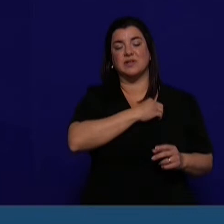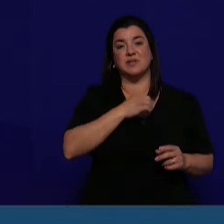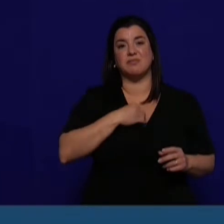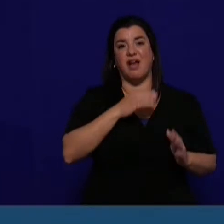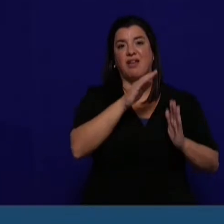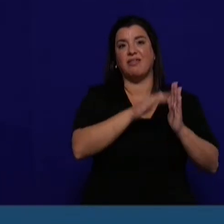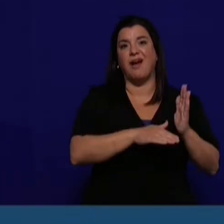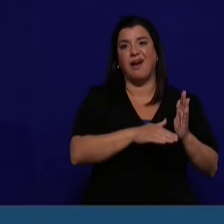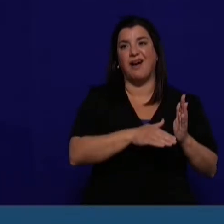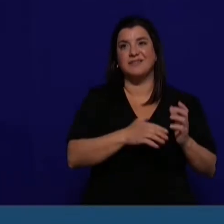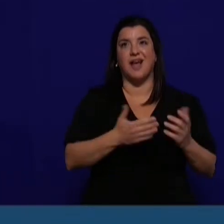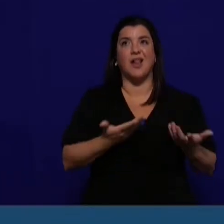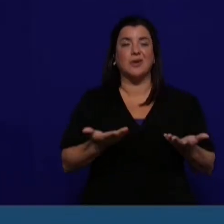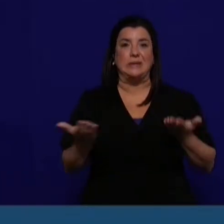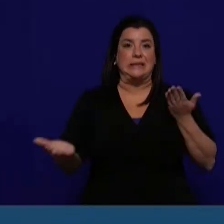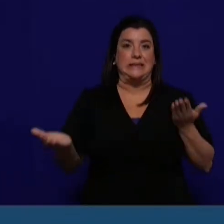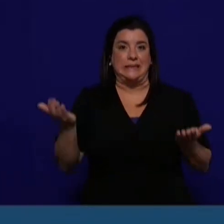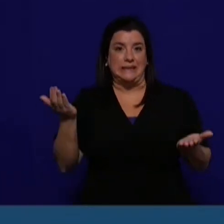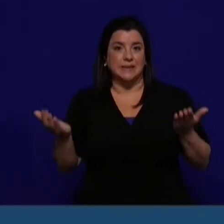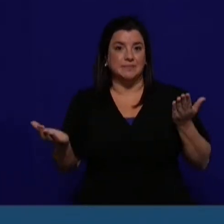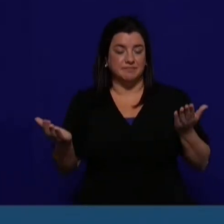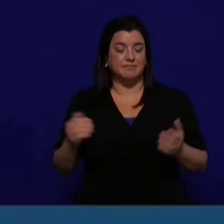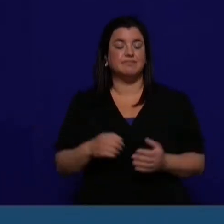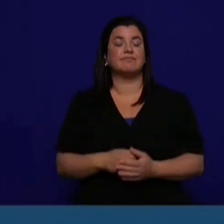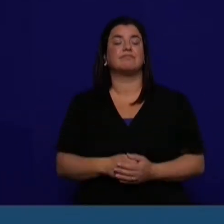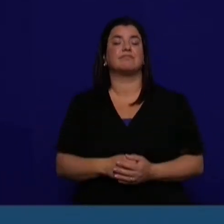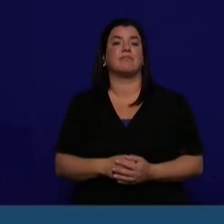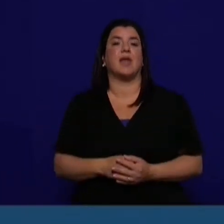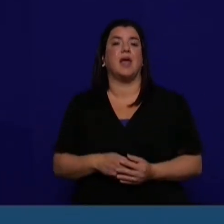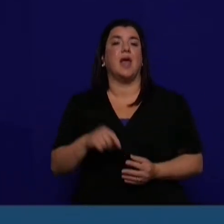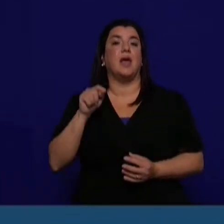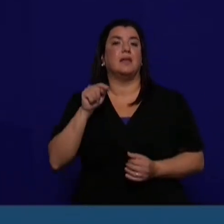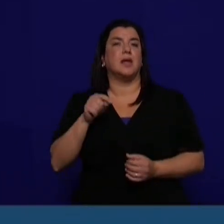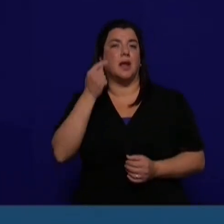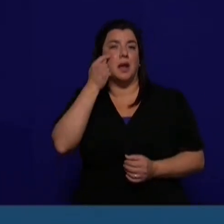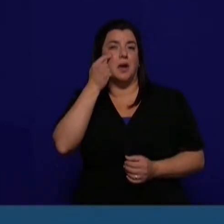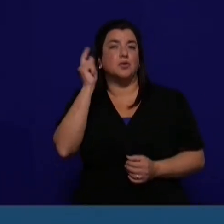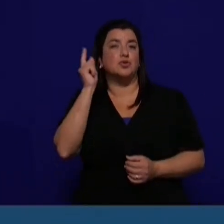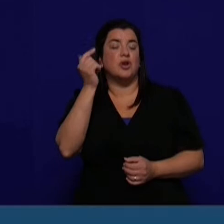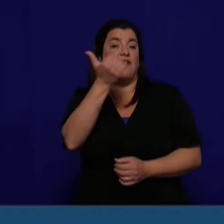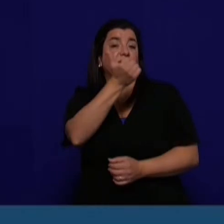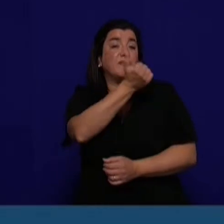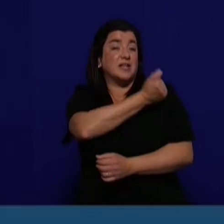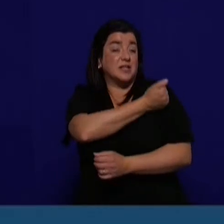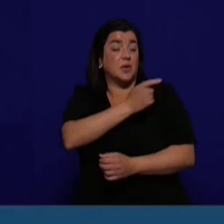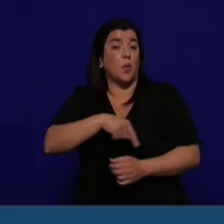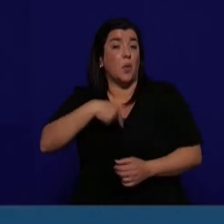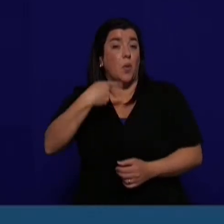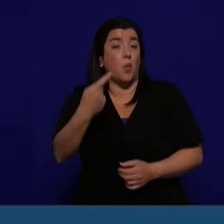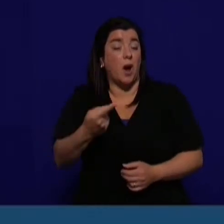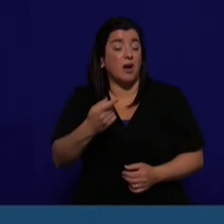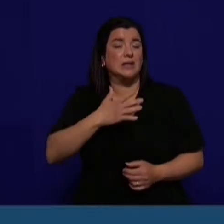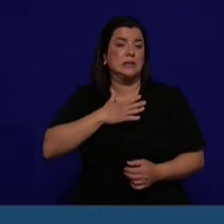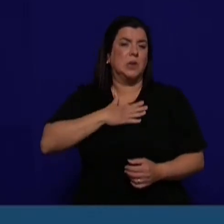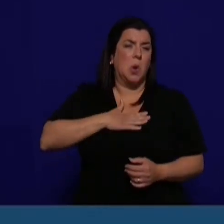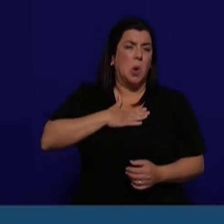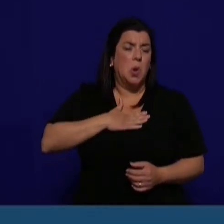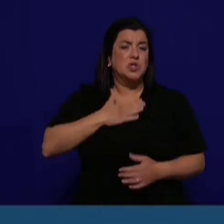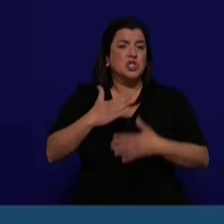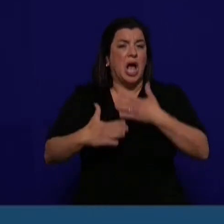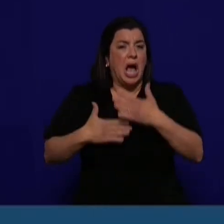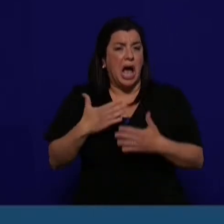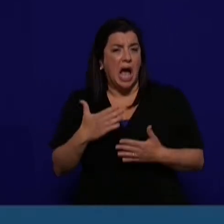jkunu assoċjati wkoll ma' wara li persuna jkun ħa il-vaccine, hemmhekk li huwa rari ħafna, aħna